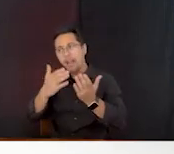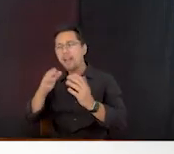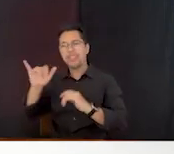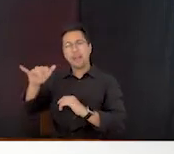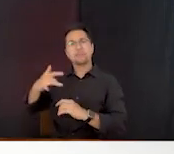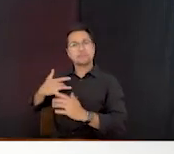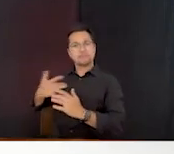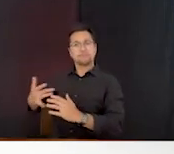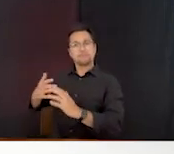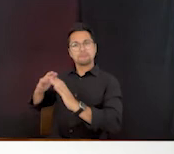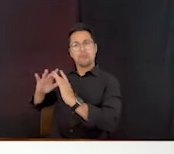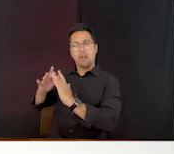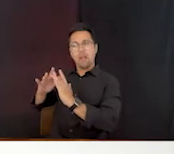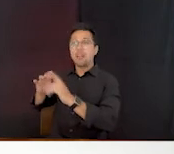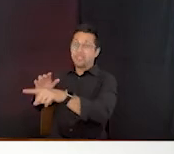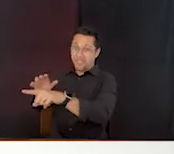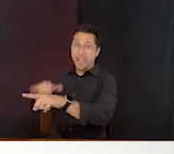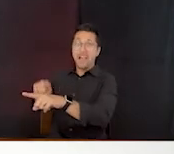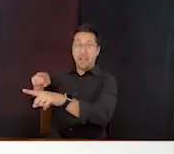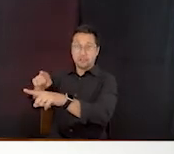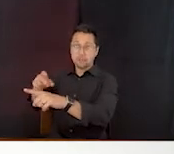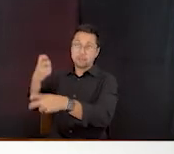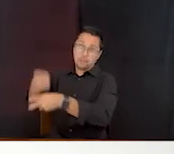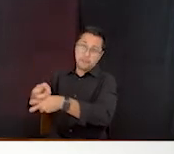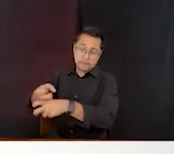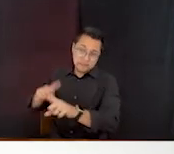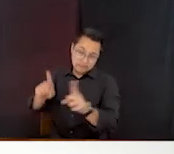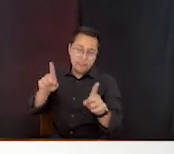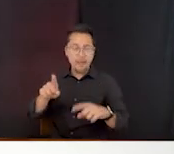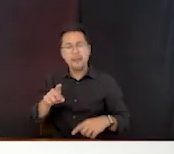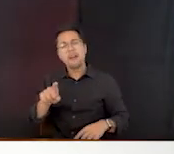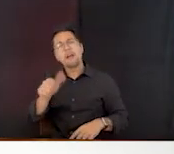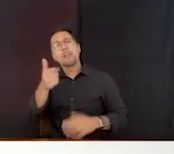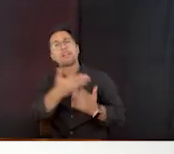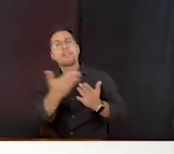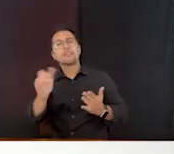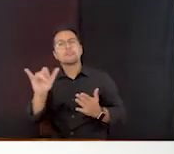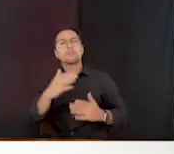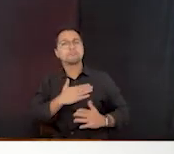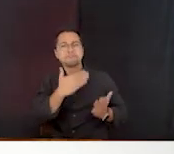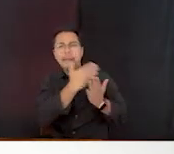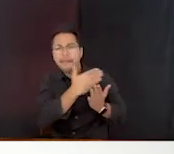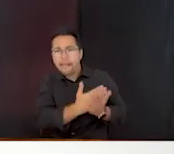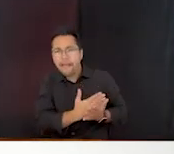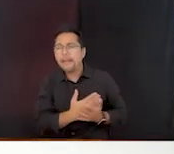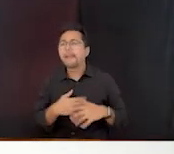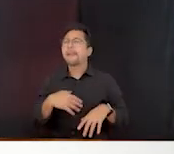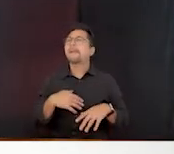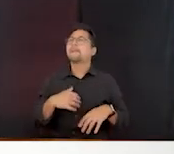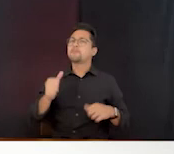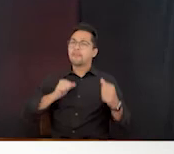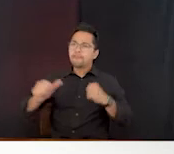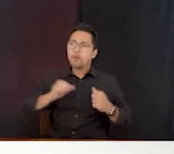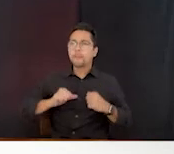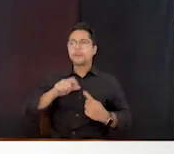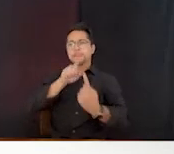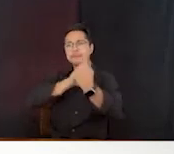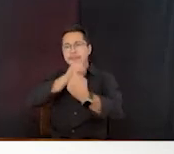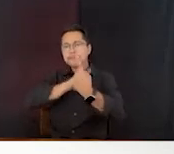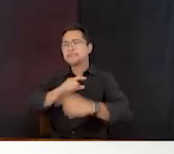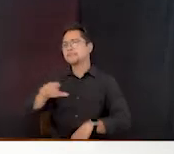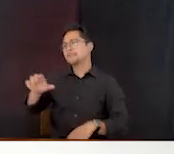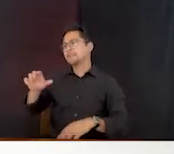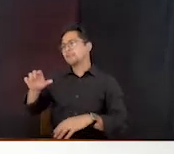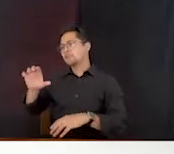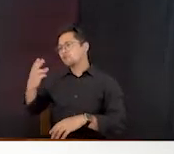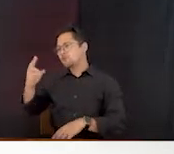bit tricky. But some of the other things we had to do that were related, like my lessons in performing in person, orchestra class,